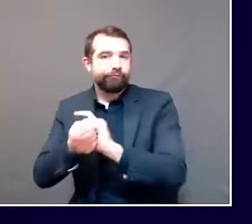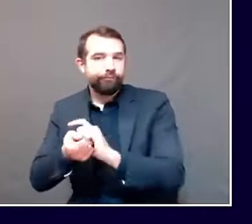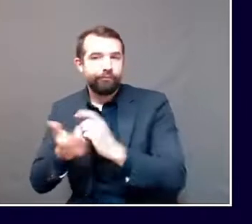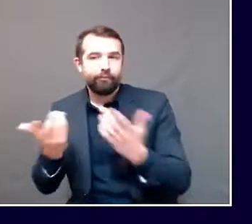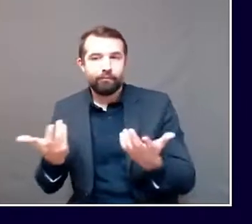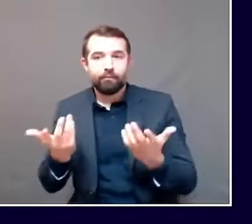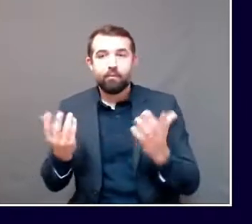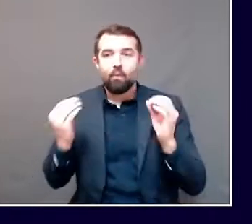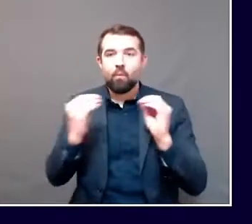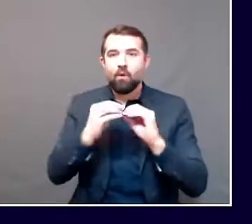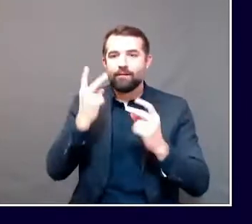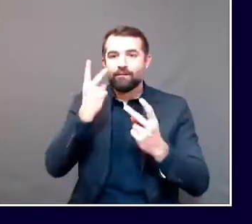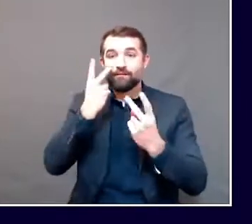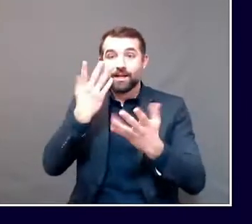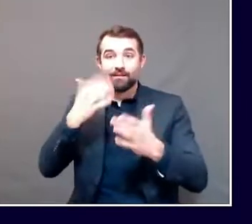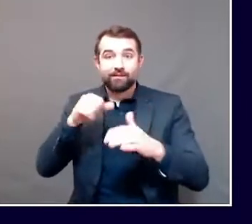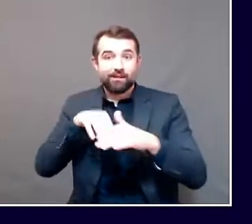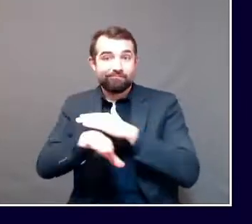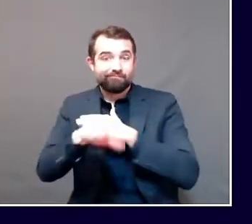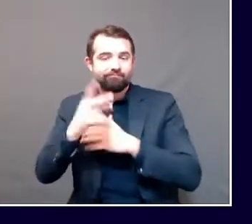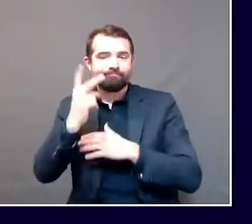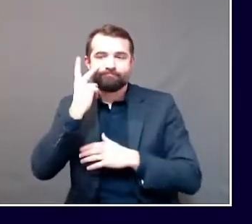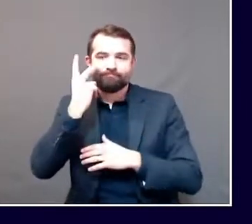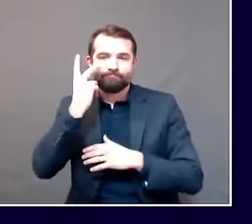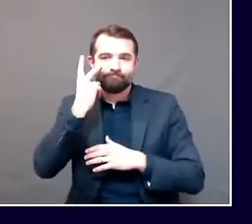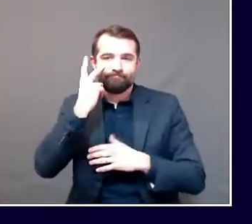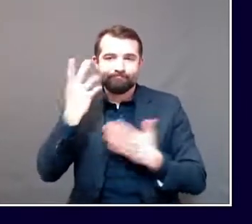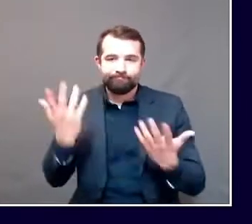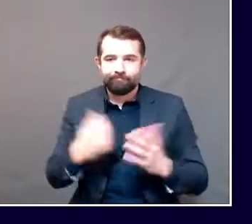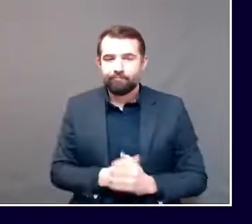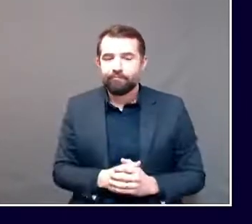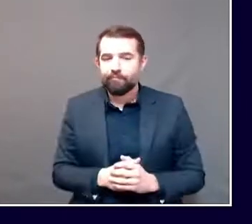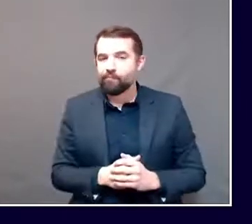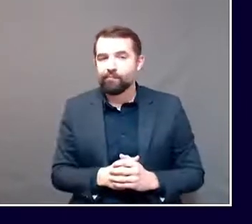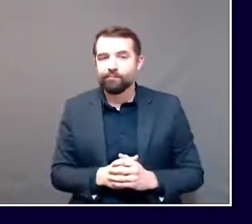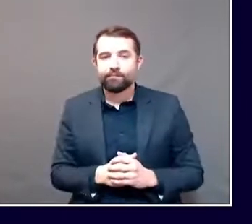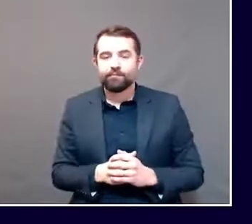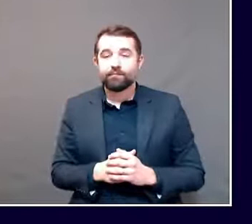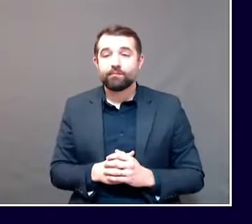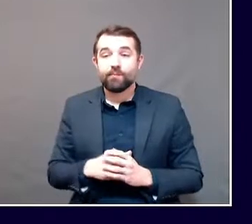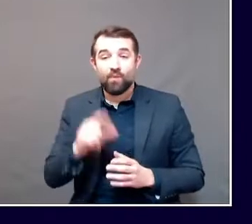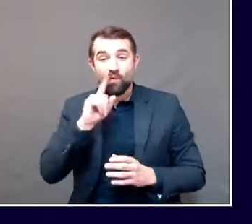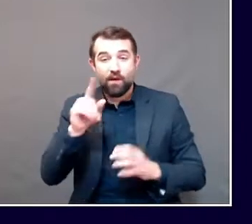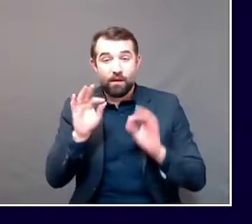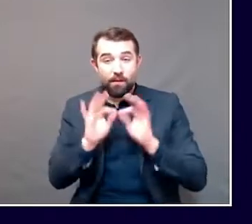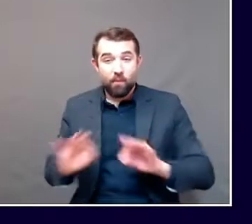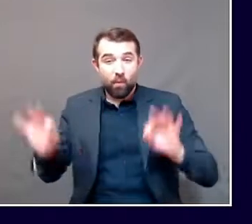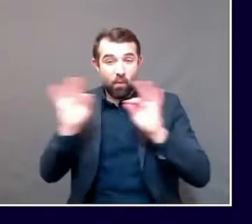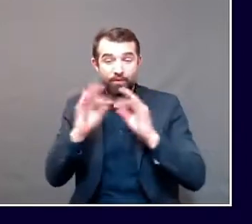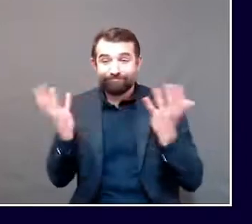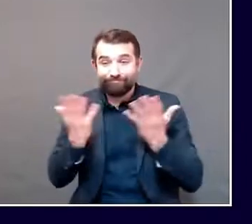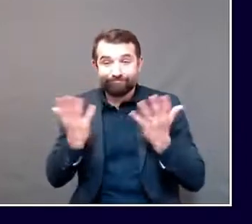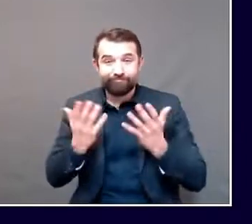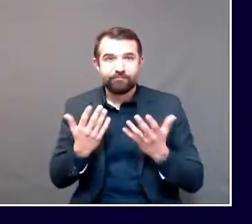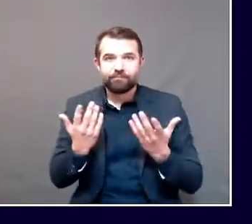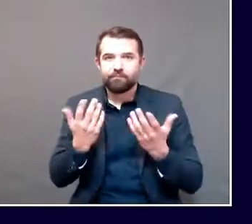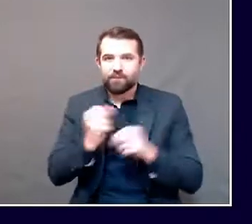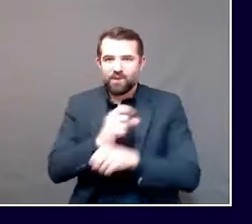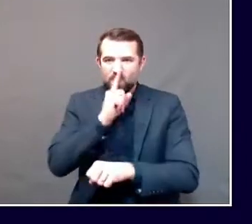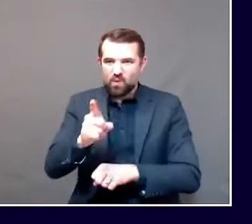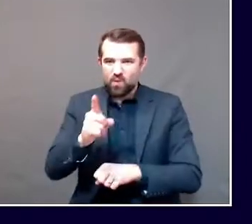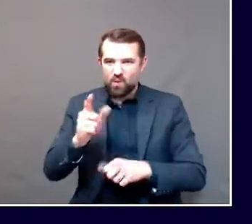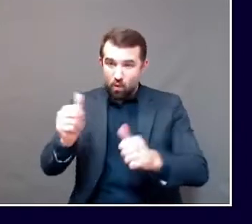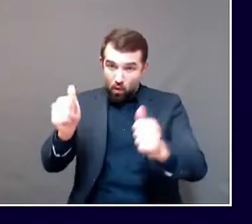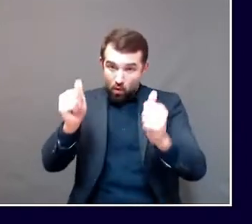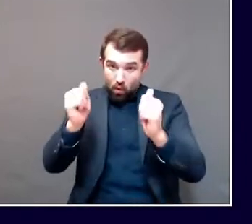however, be predicated upon making sure uptake rates in different facilities are high enough. If a particular